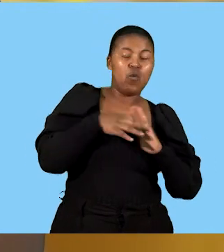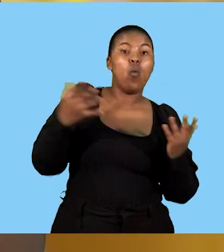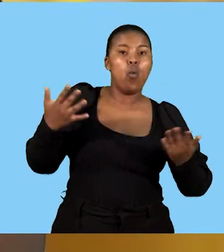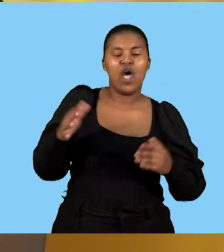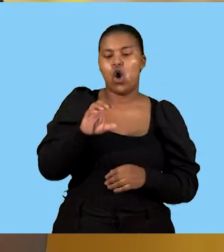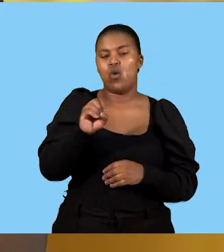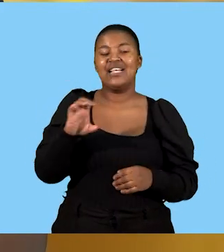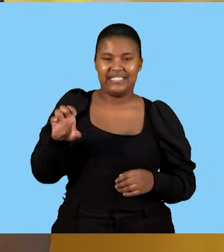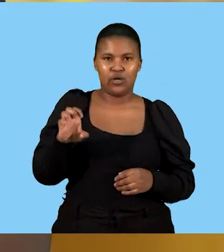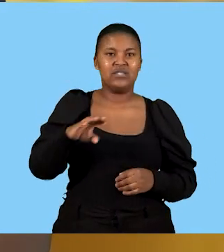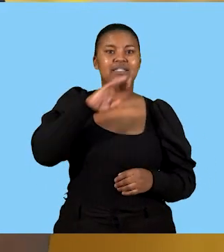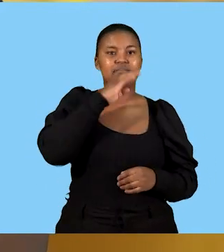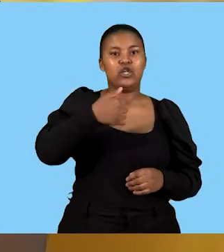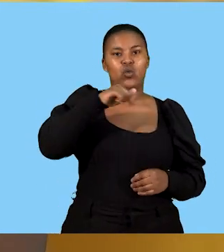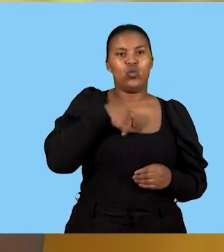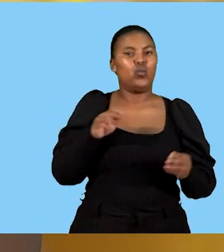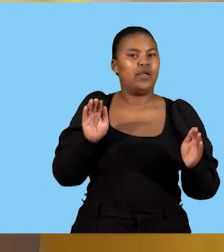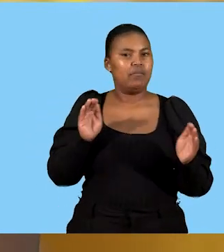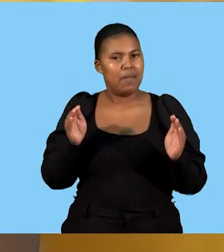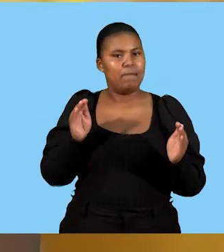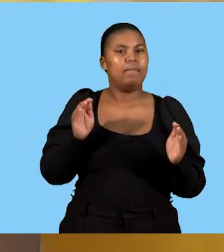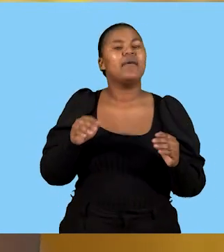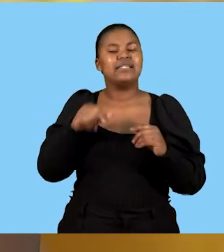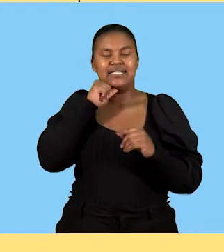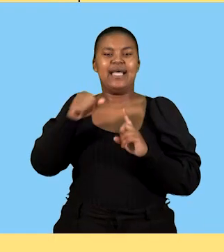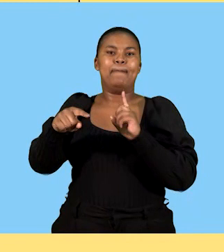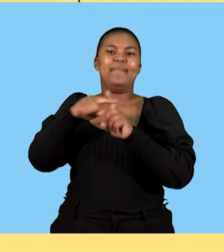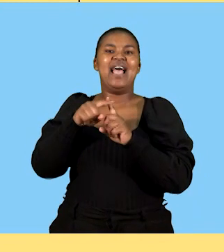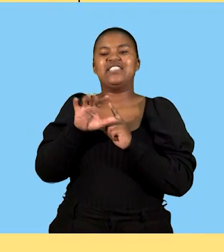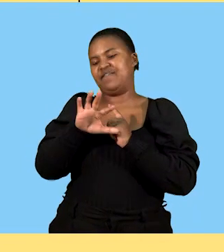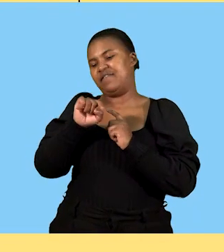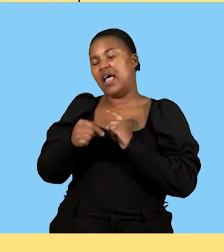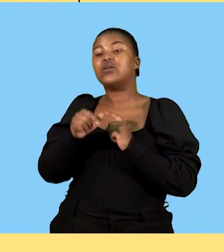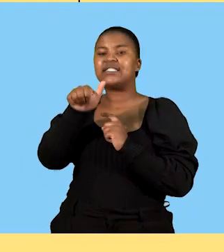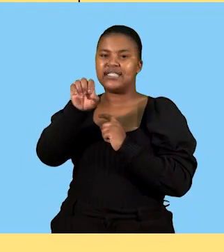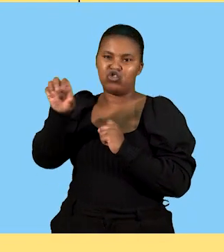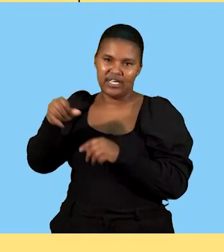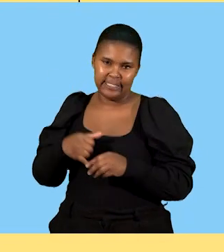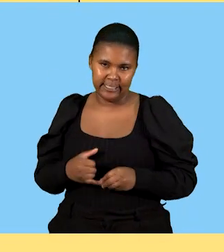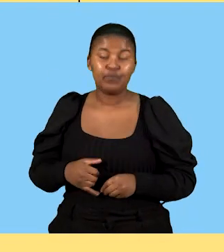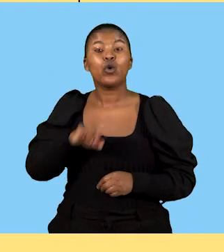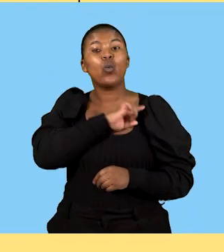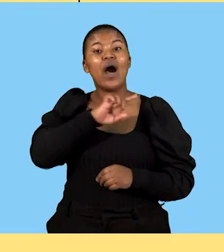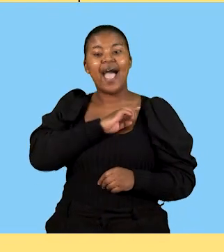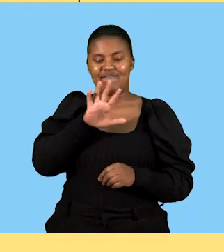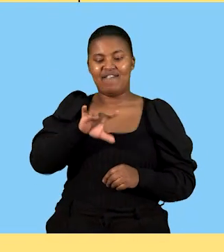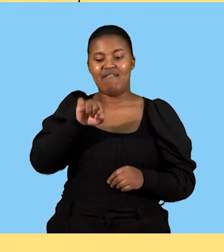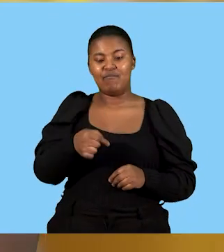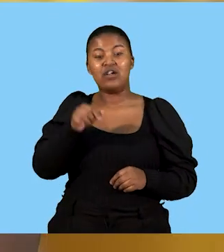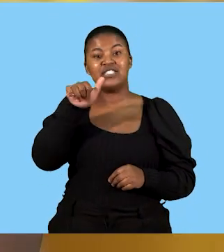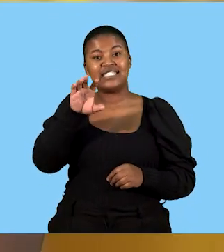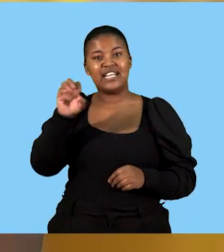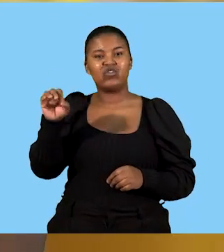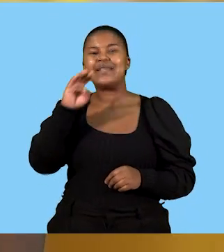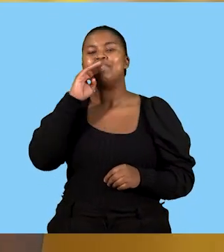equity. Now, to adjust, we come, then we say plus 5,600, because the 5.6